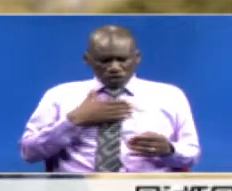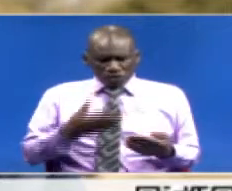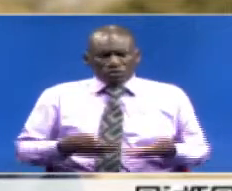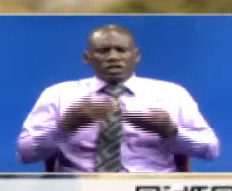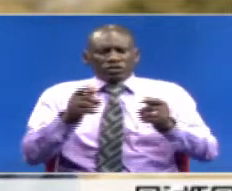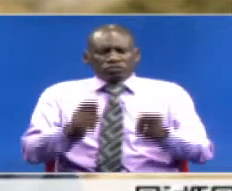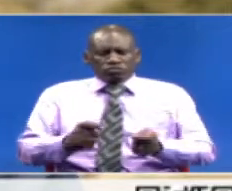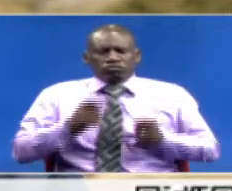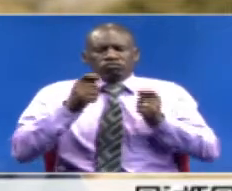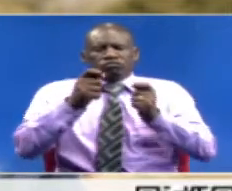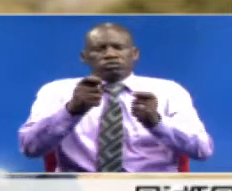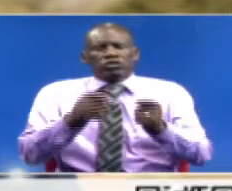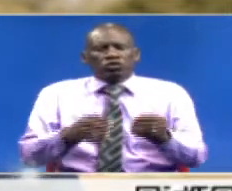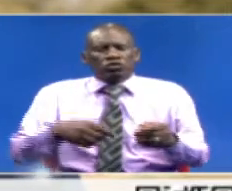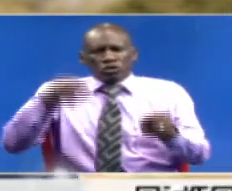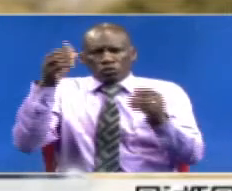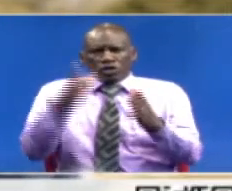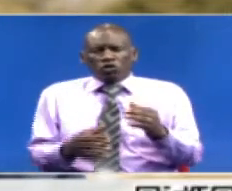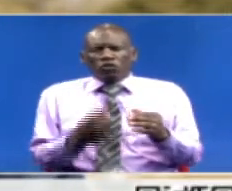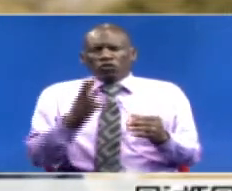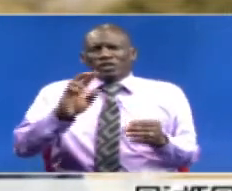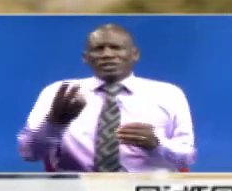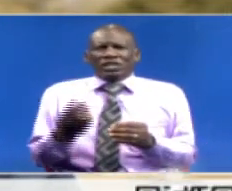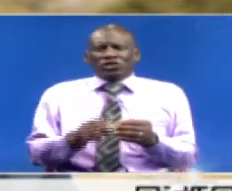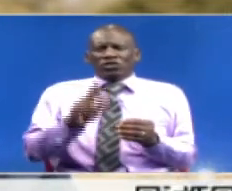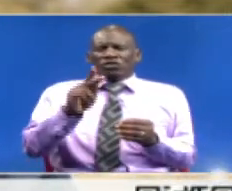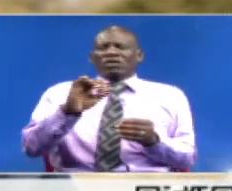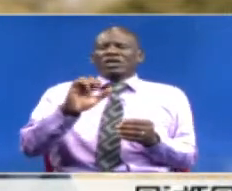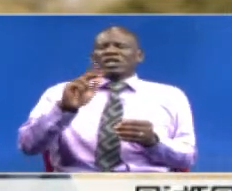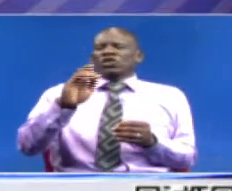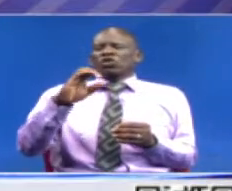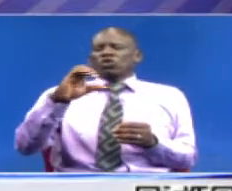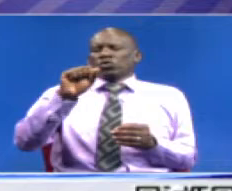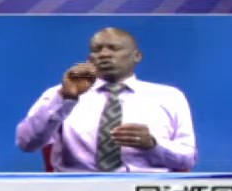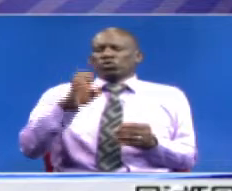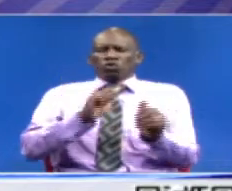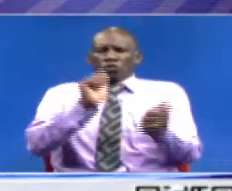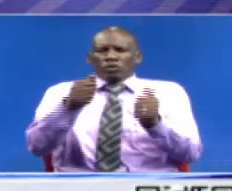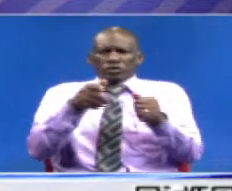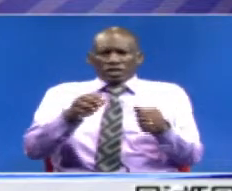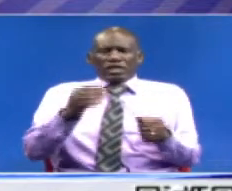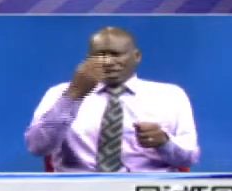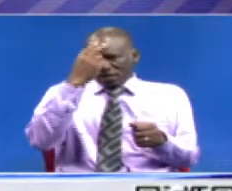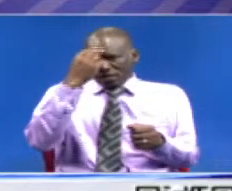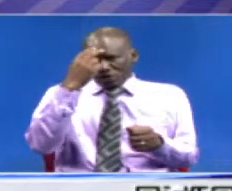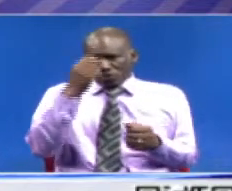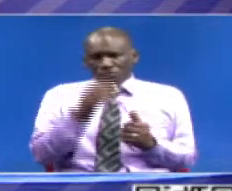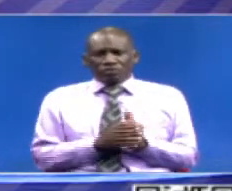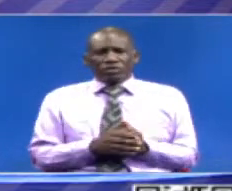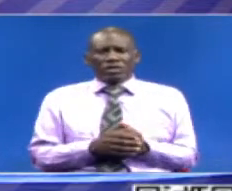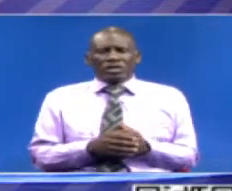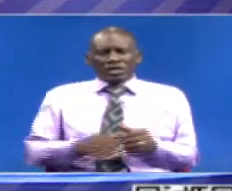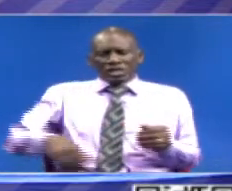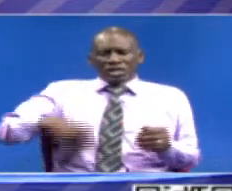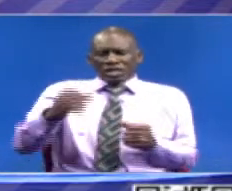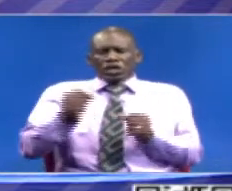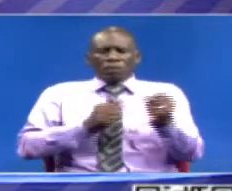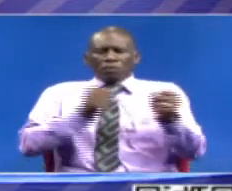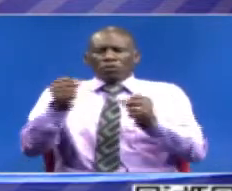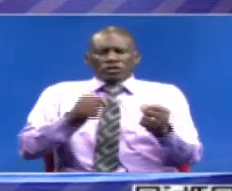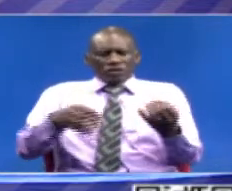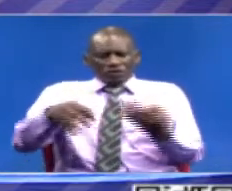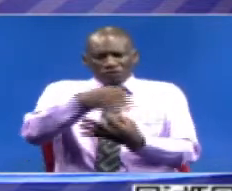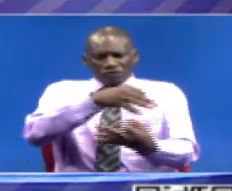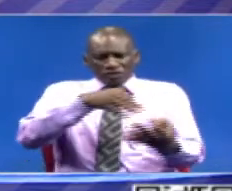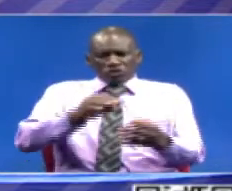to the winners of the 42nd edition of the Kickboxing Games here in Narok. The World Kickboxing Federation Kenya is on a recruiting